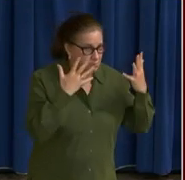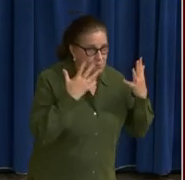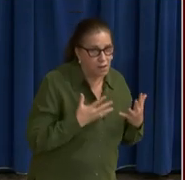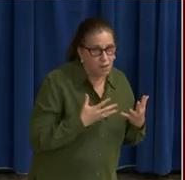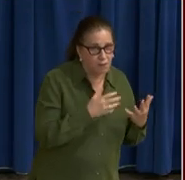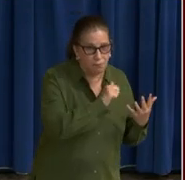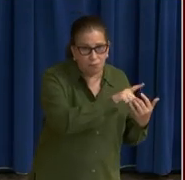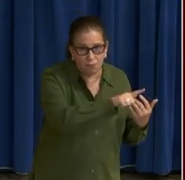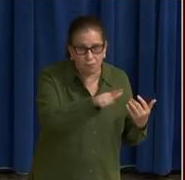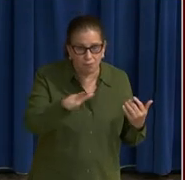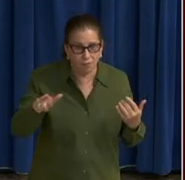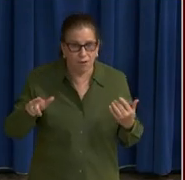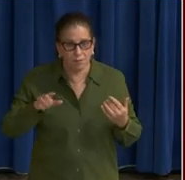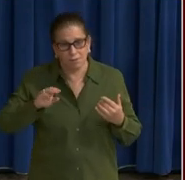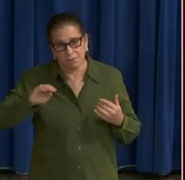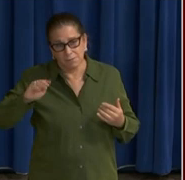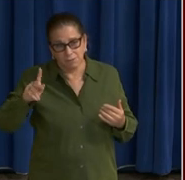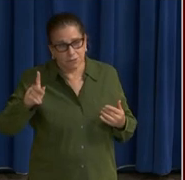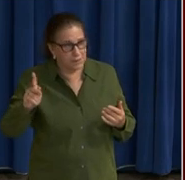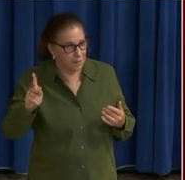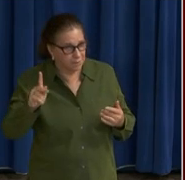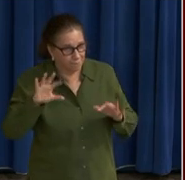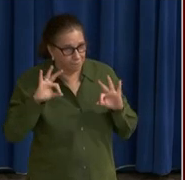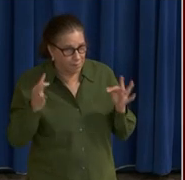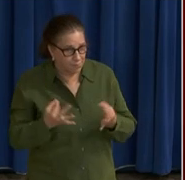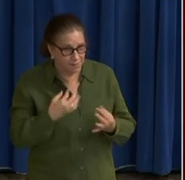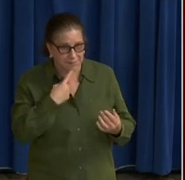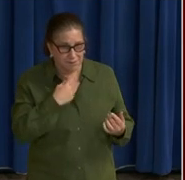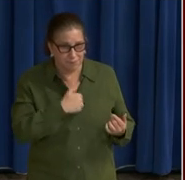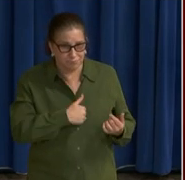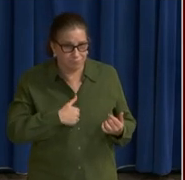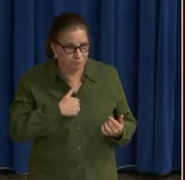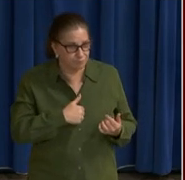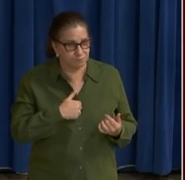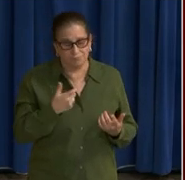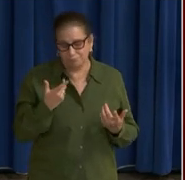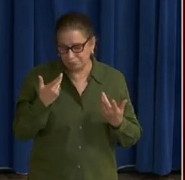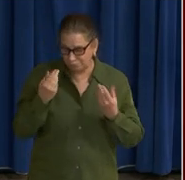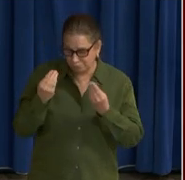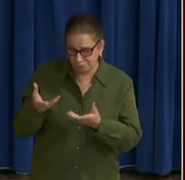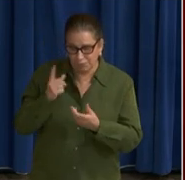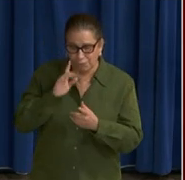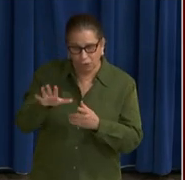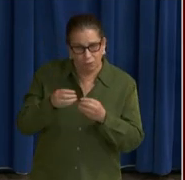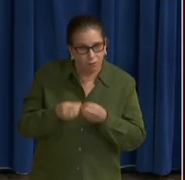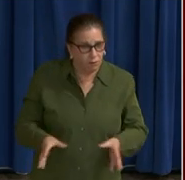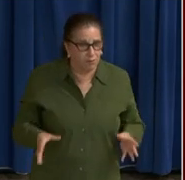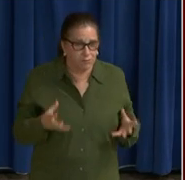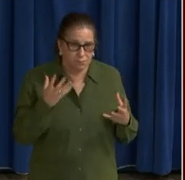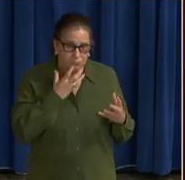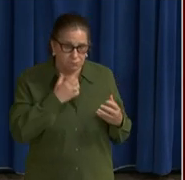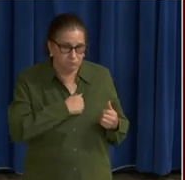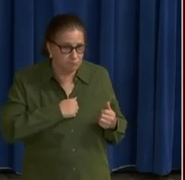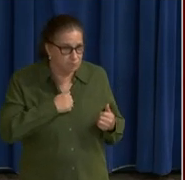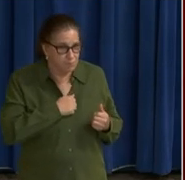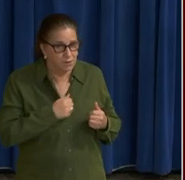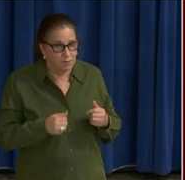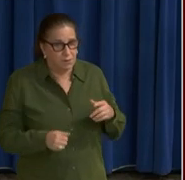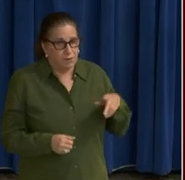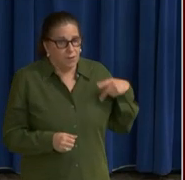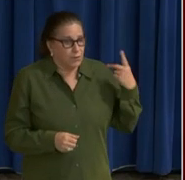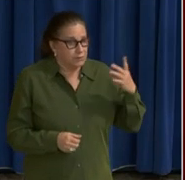their loss. Moments ago, and pursuant to D.C. Council's Comprehensive Police and Justice Reform Emergency Amendment